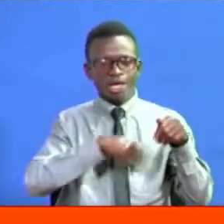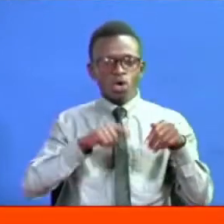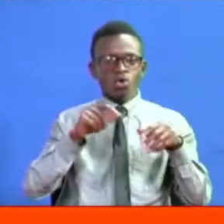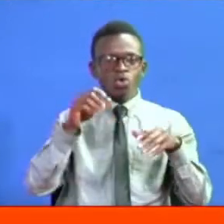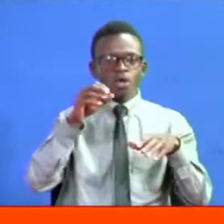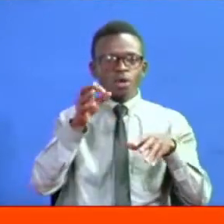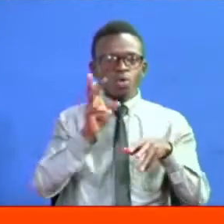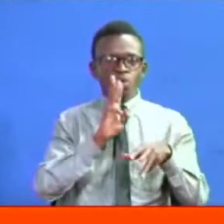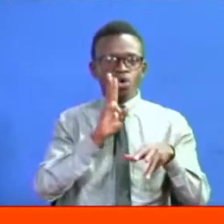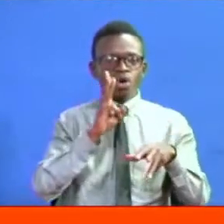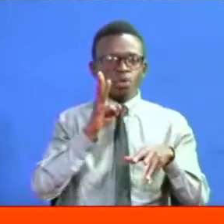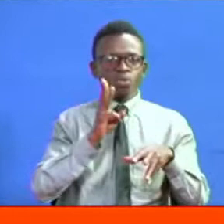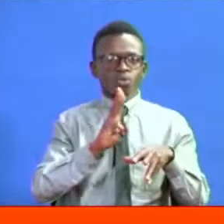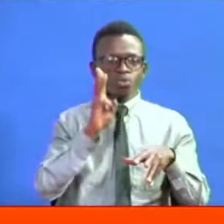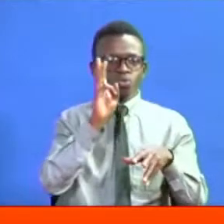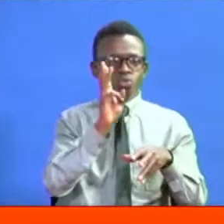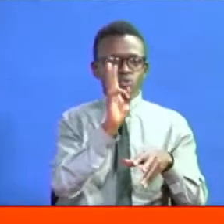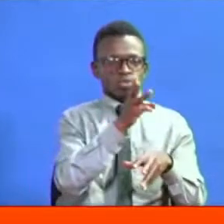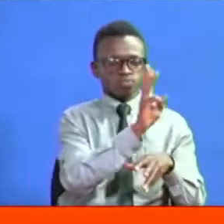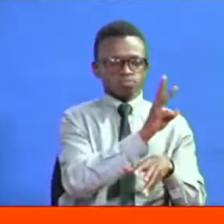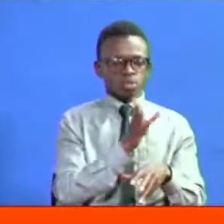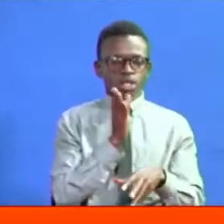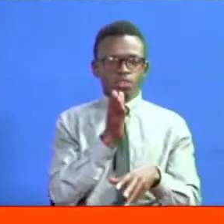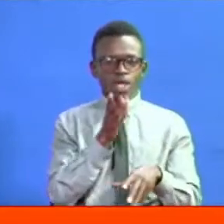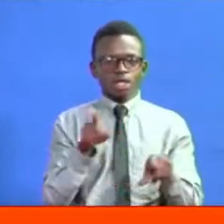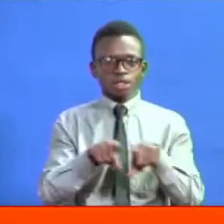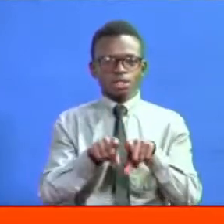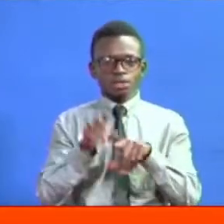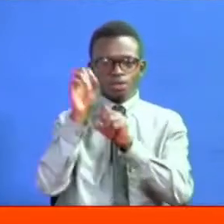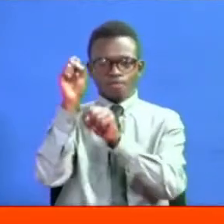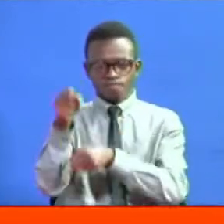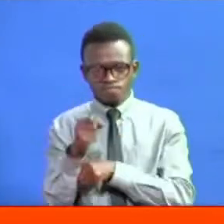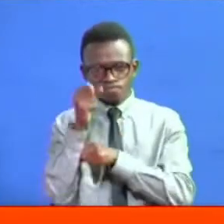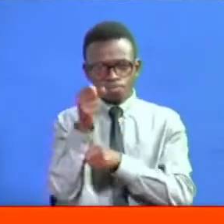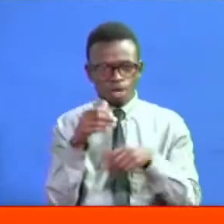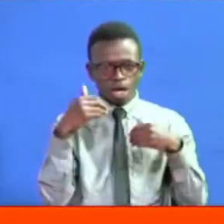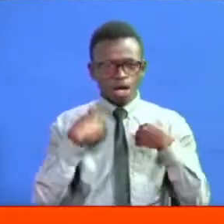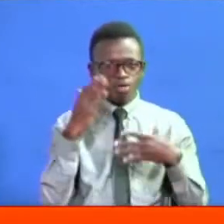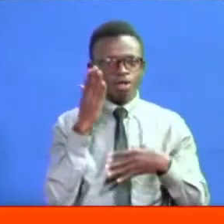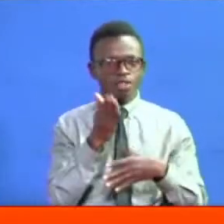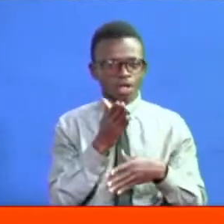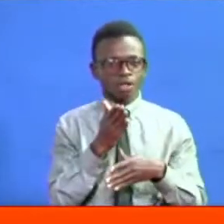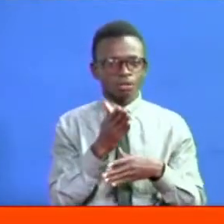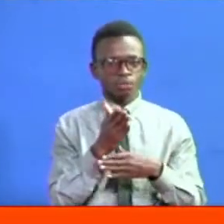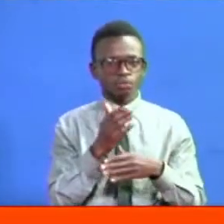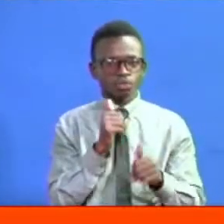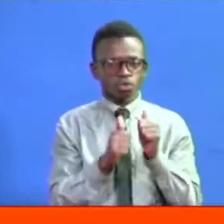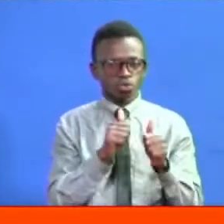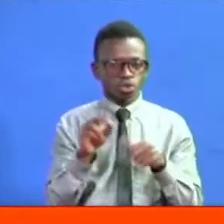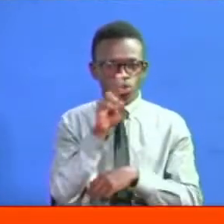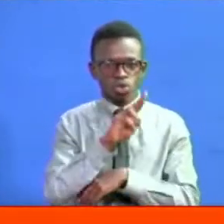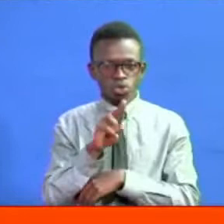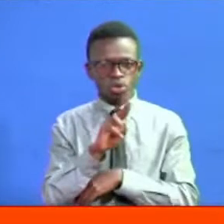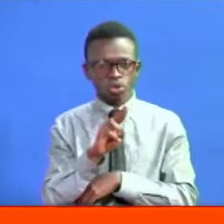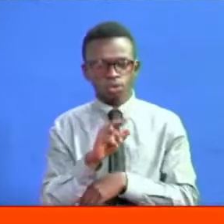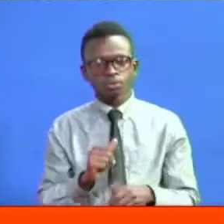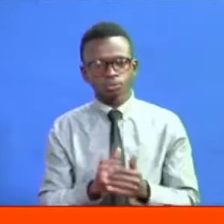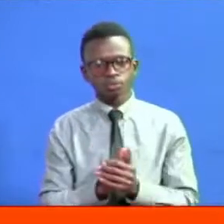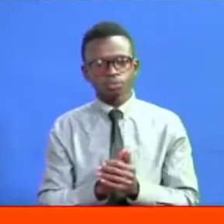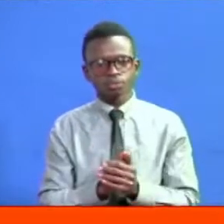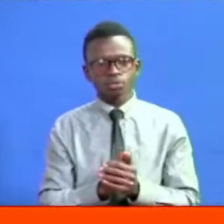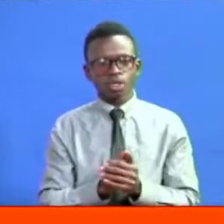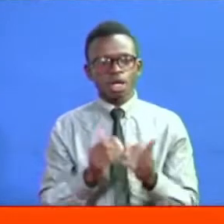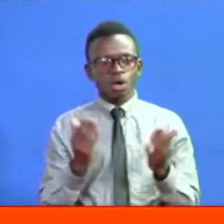ndio wanakuja sasa na jembe, na kuna specimen ambayo wanatumia ya 25 to 20 ambayo